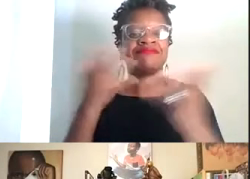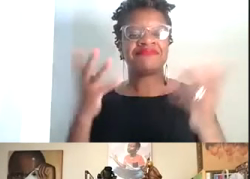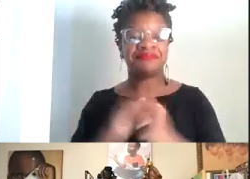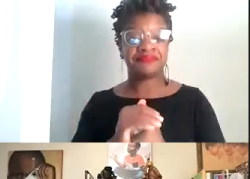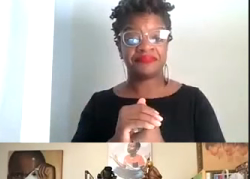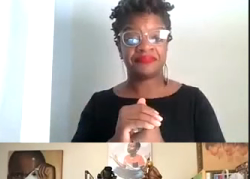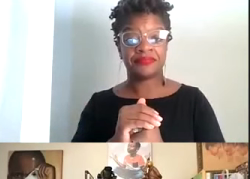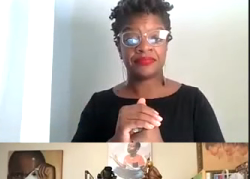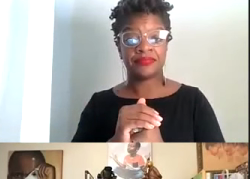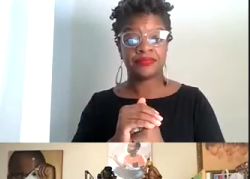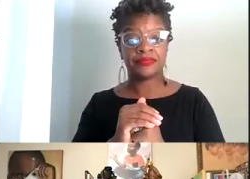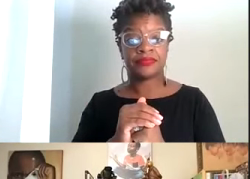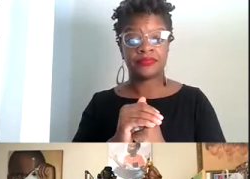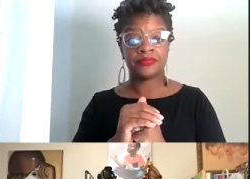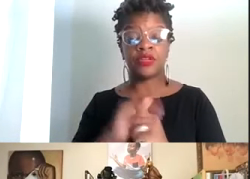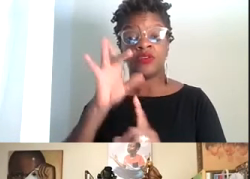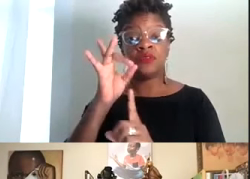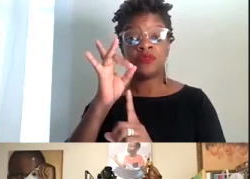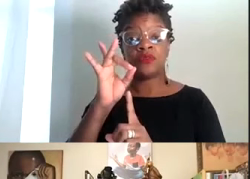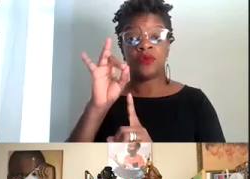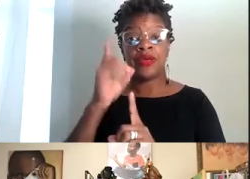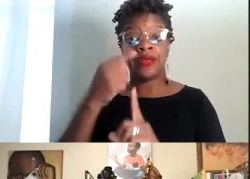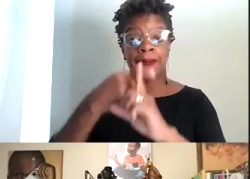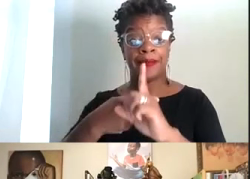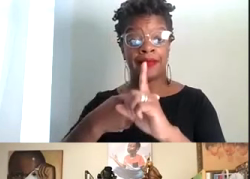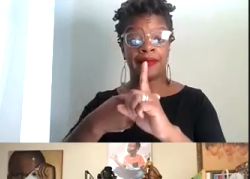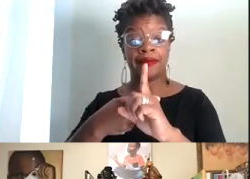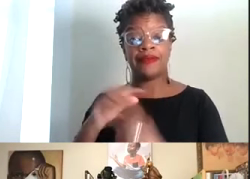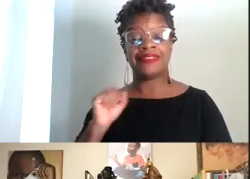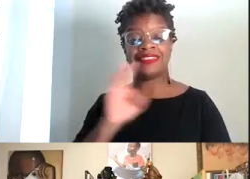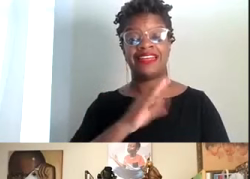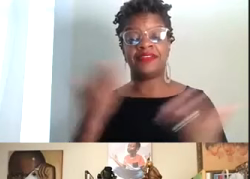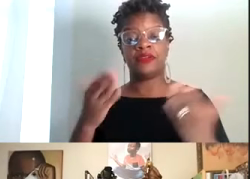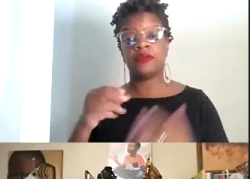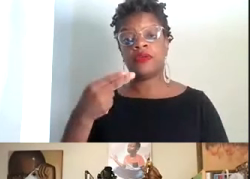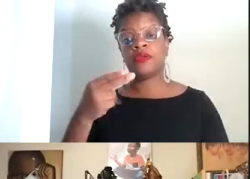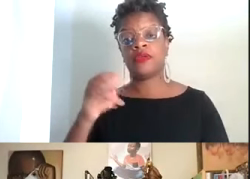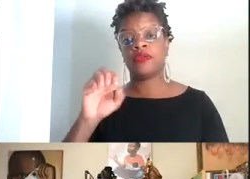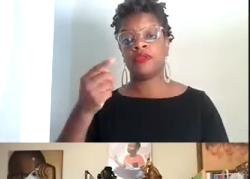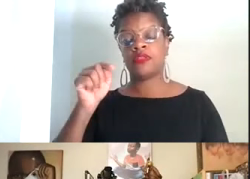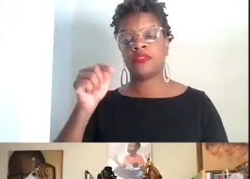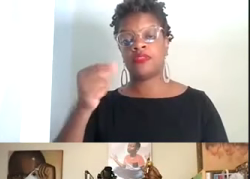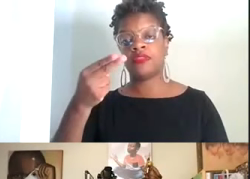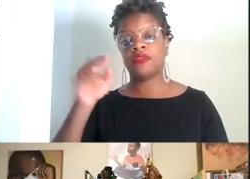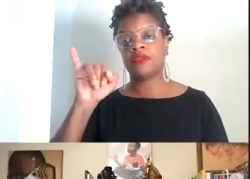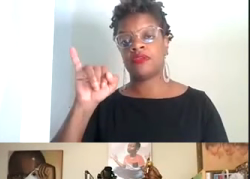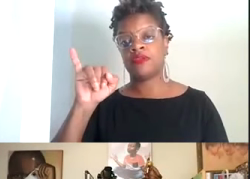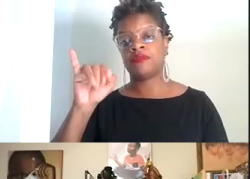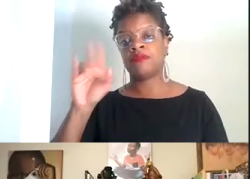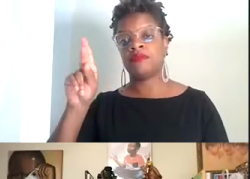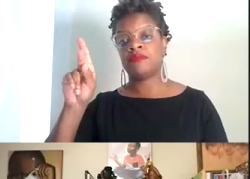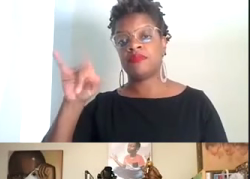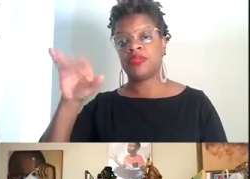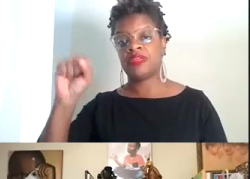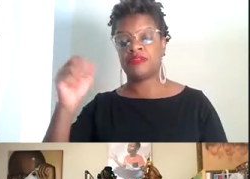So throughout the last 8 months, staff at Healthi Kids have really partnered with a number of child serving organizations,